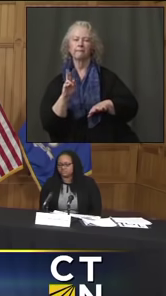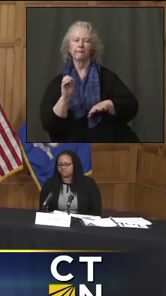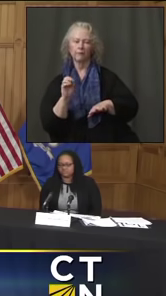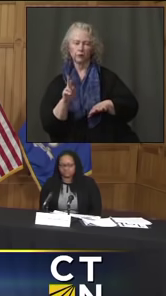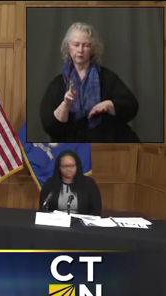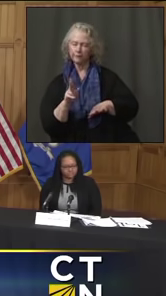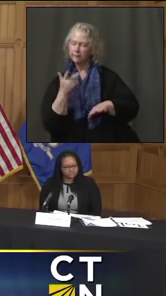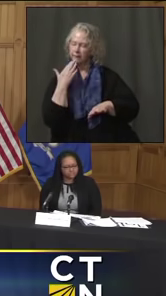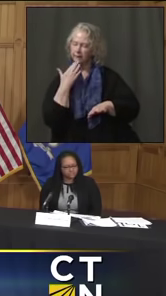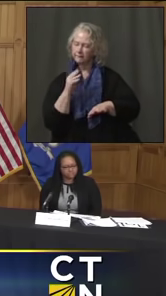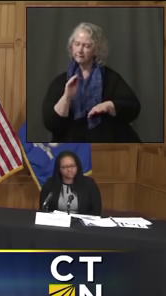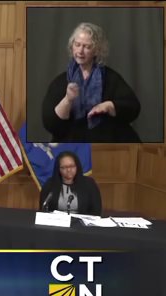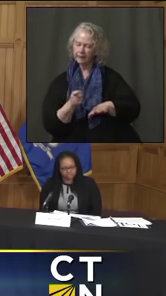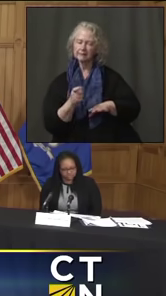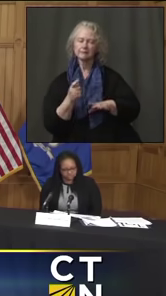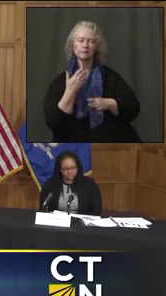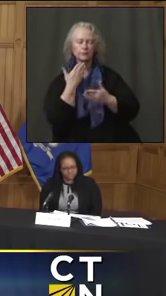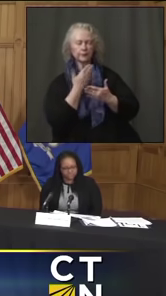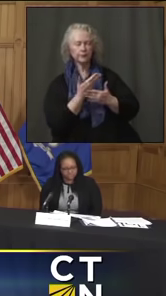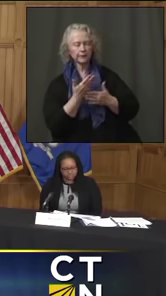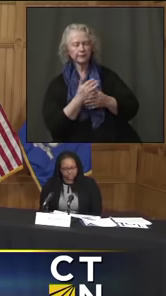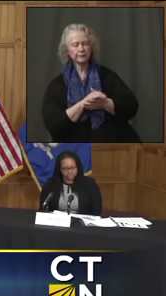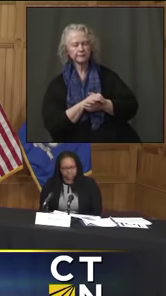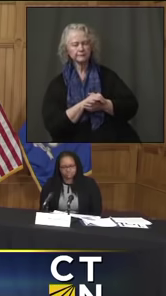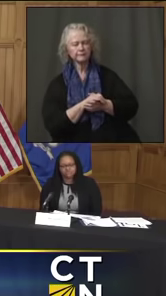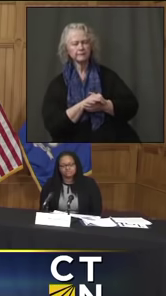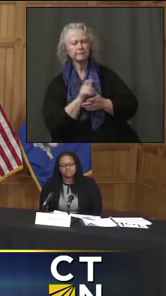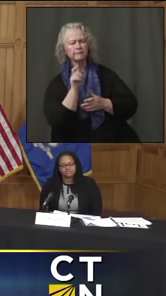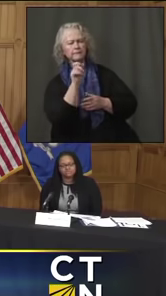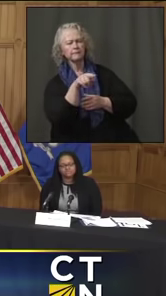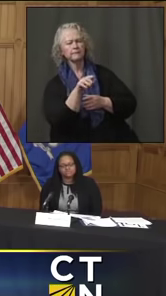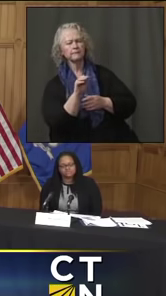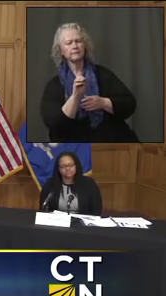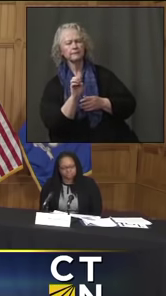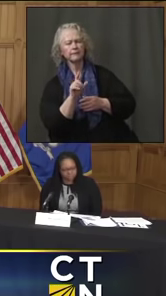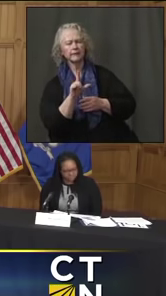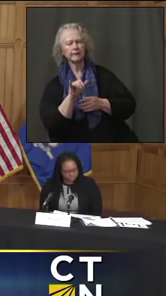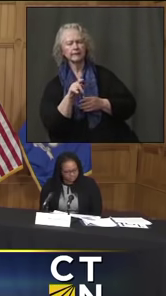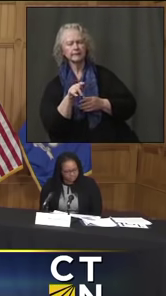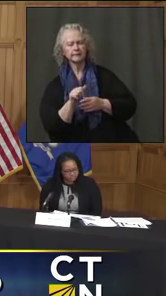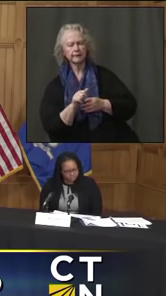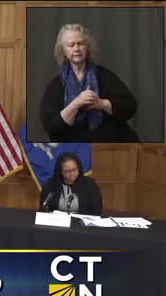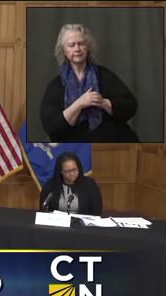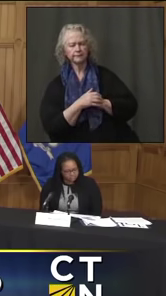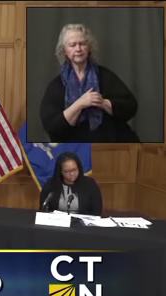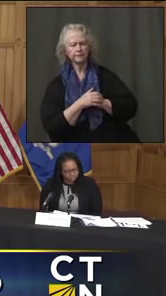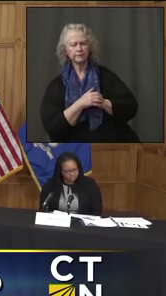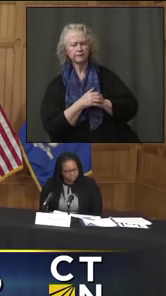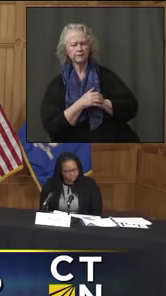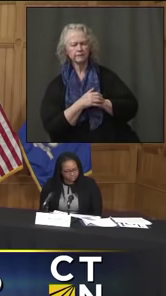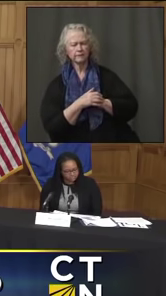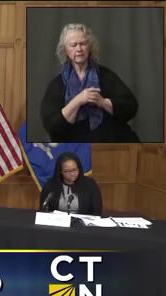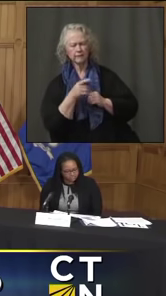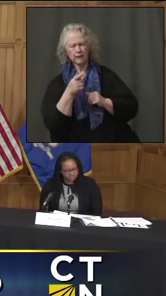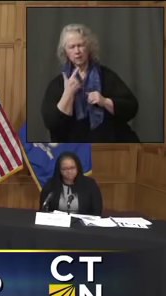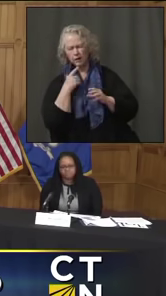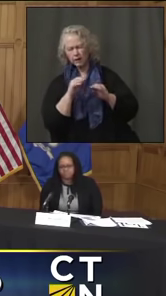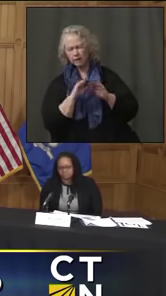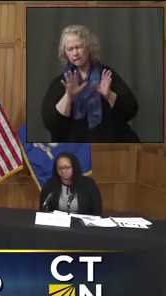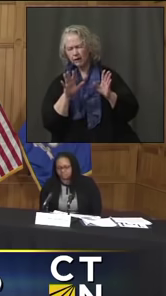Thanks, Max. Good morning, everyone. Melissa, I just want to clarify one thing about the Medicaid